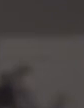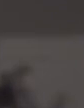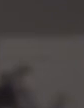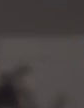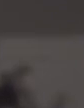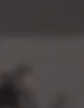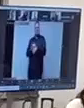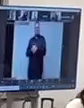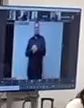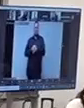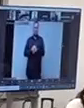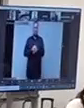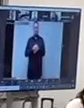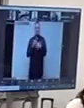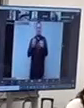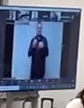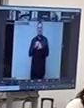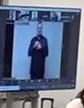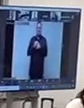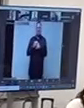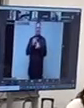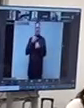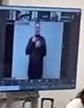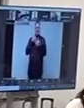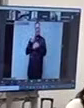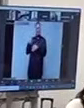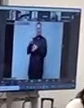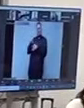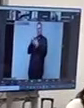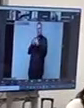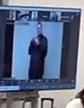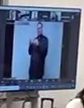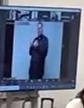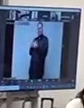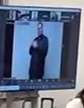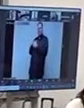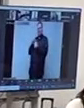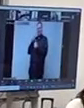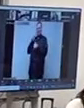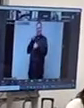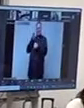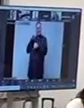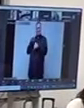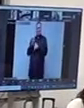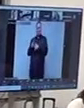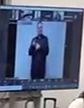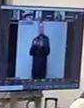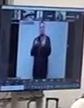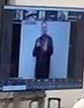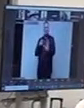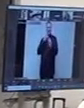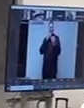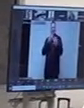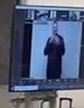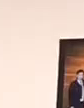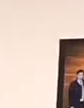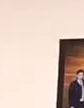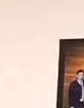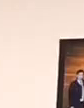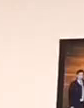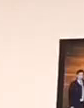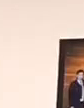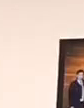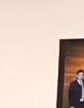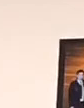I'll let the directors start first. Go ahead, Dr. Yeah, thank you very much, Chair. Thank you,